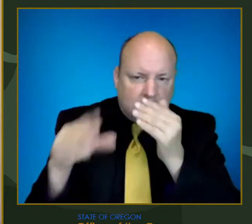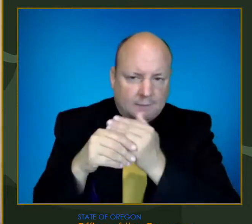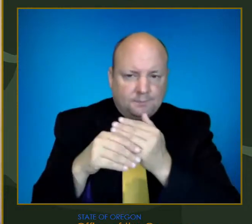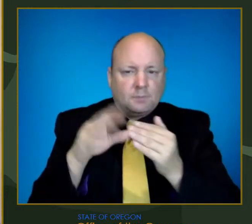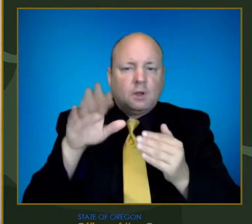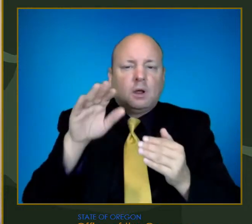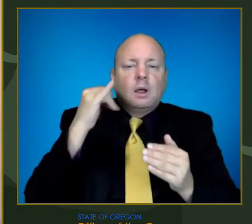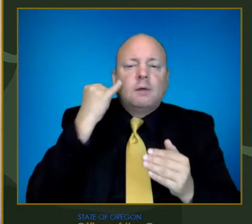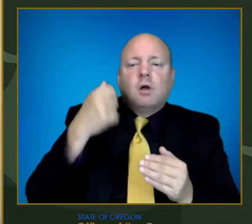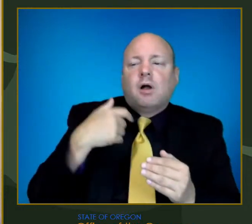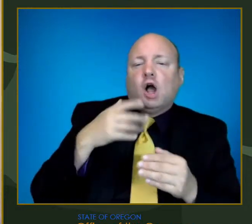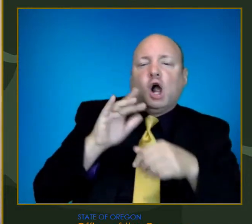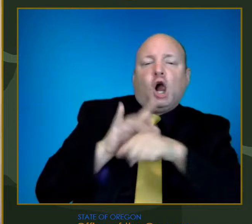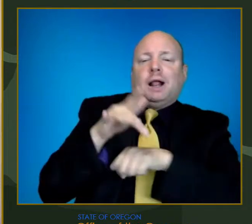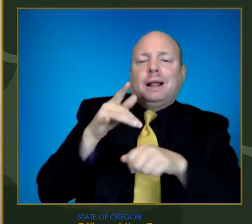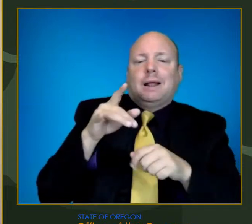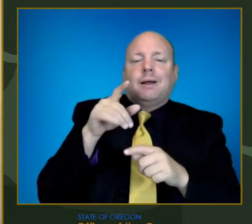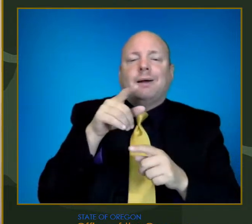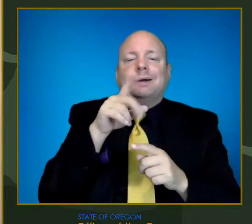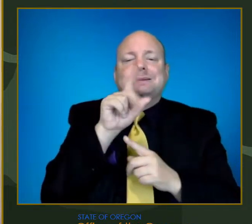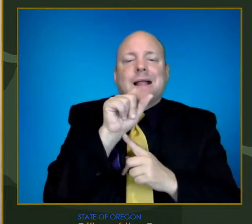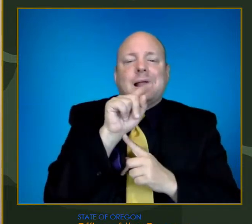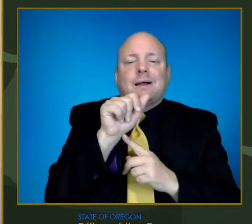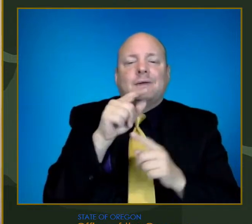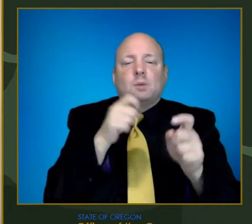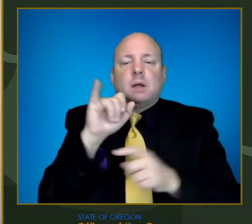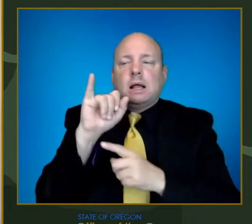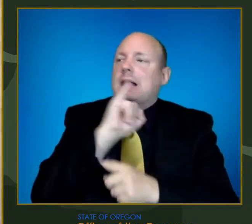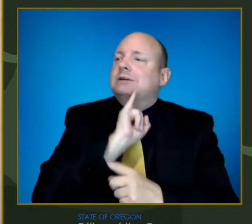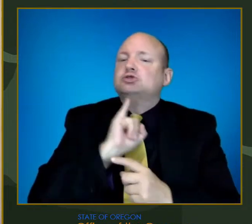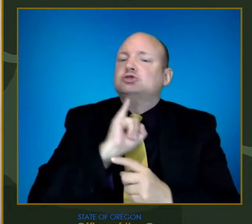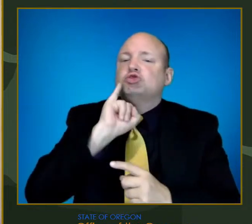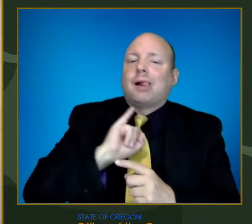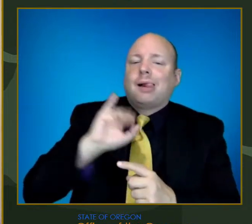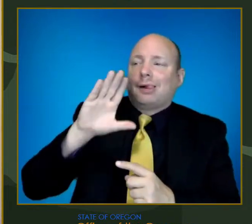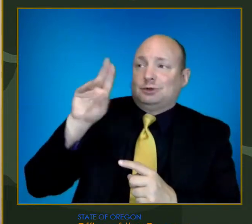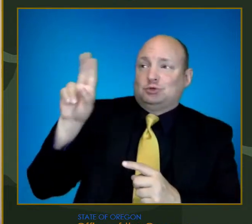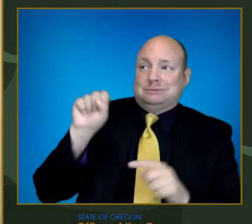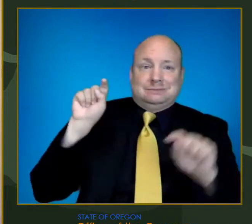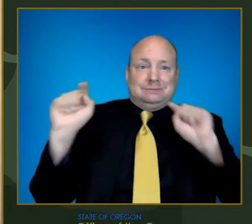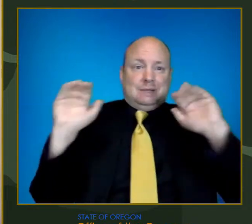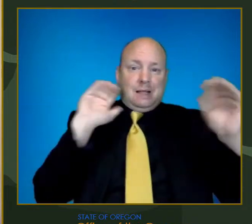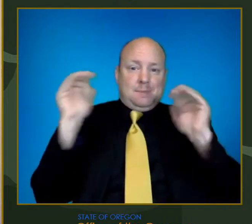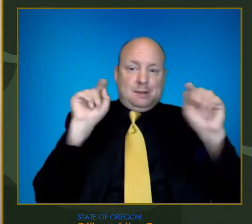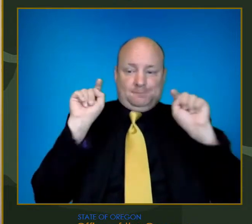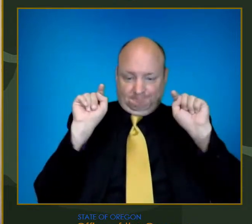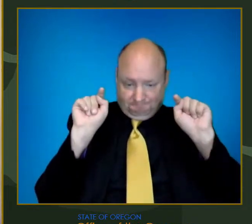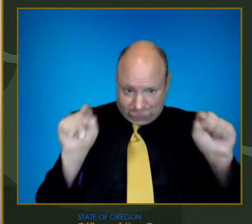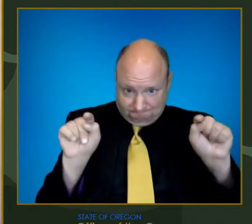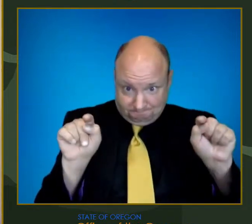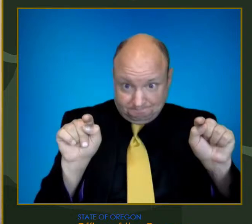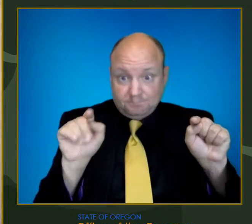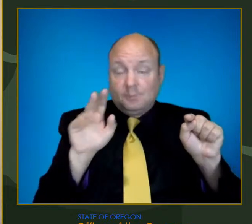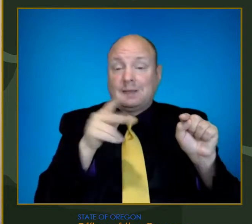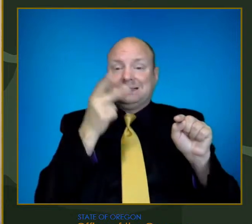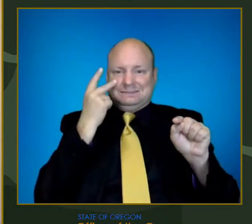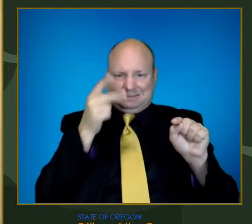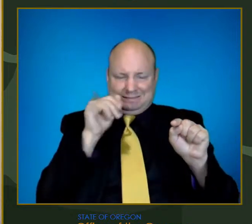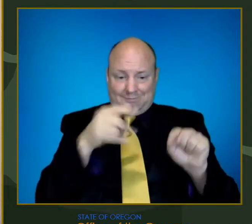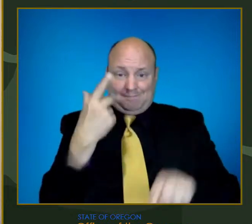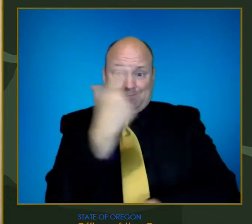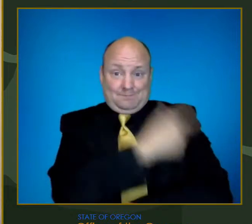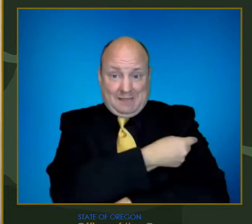of the data from the US that was released just this week. What we're seeing is that the vaccines we're using, particularly the